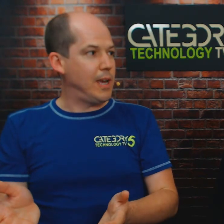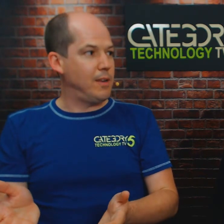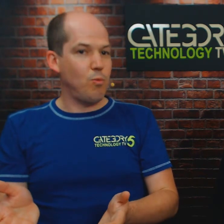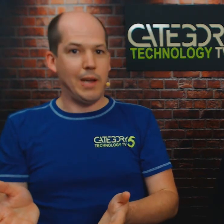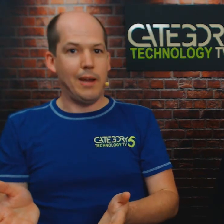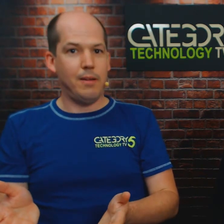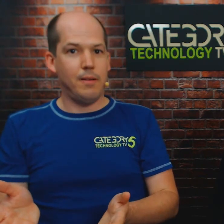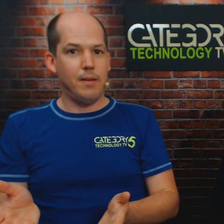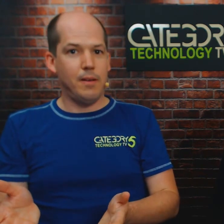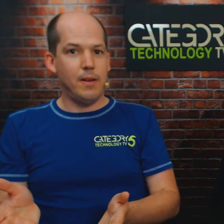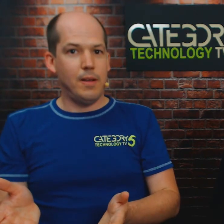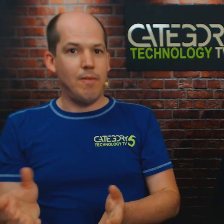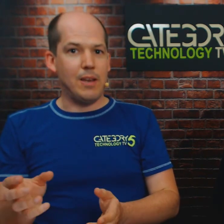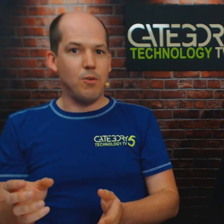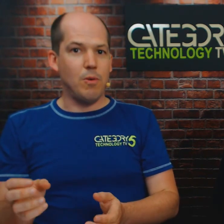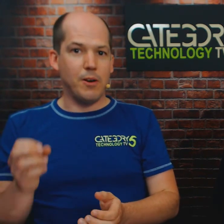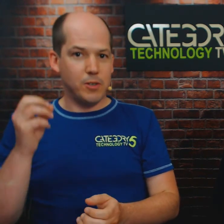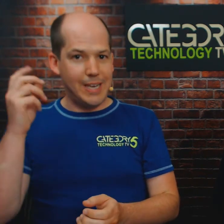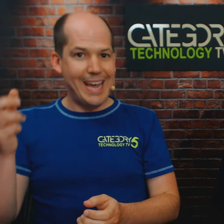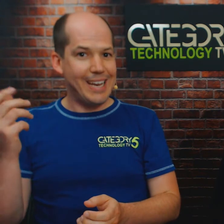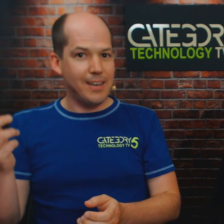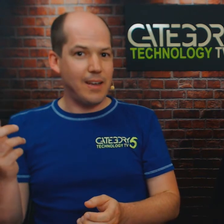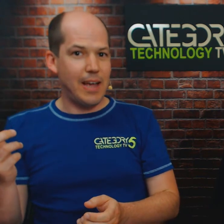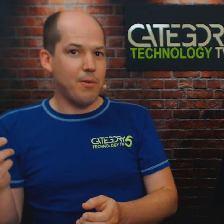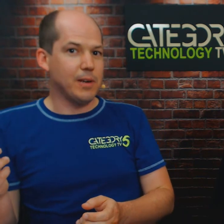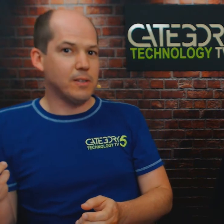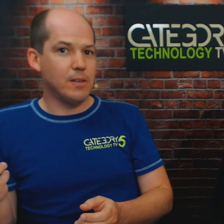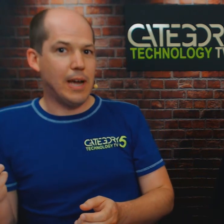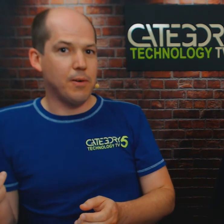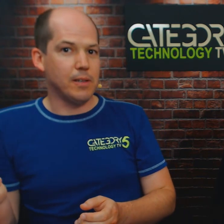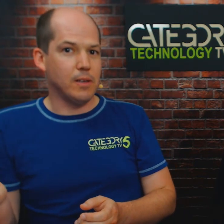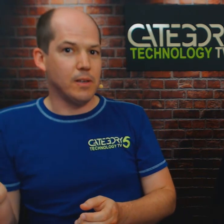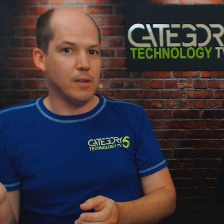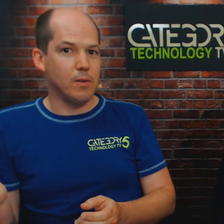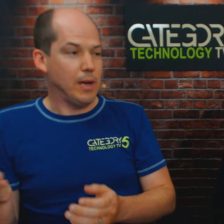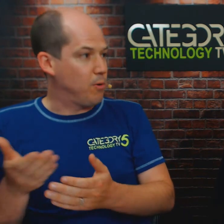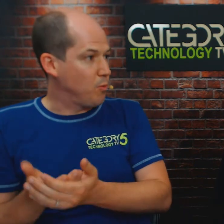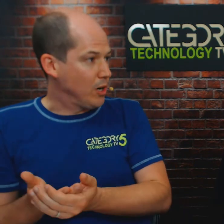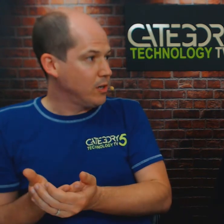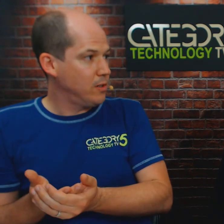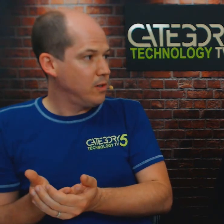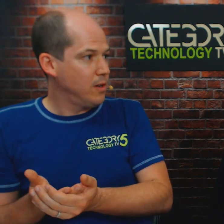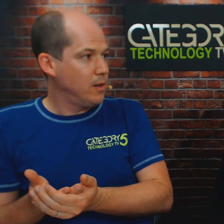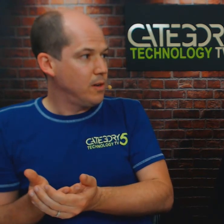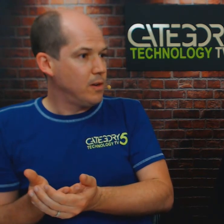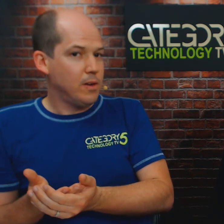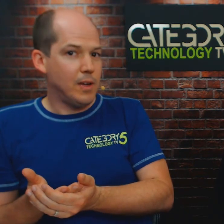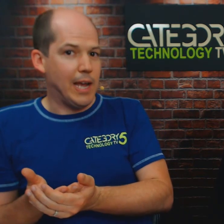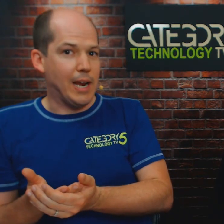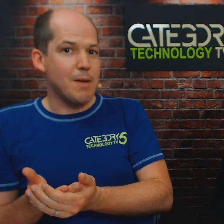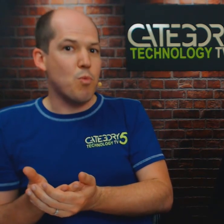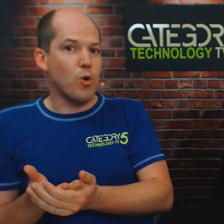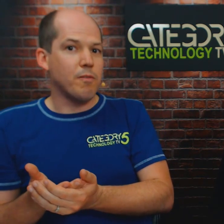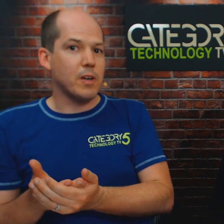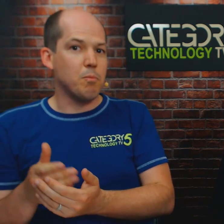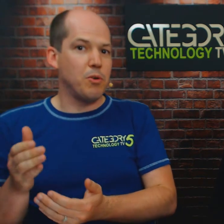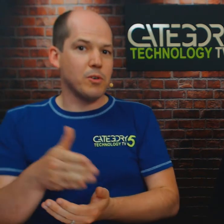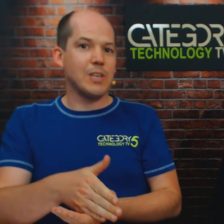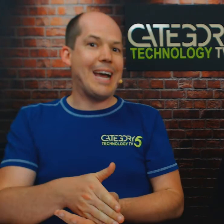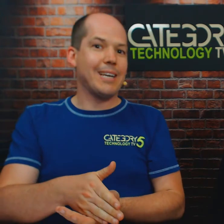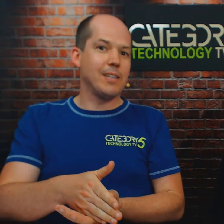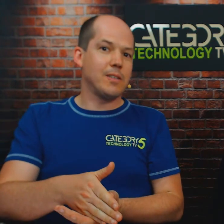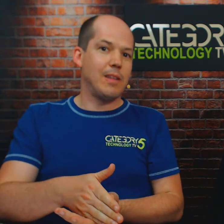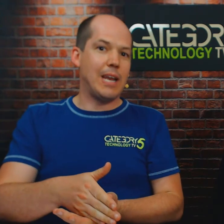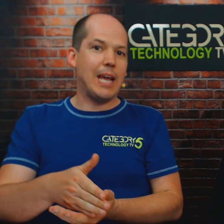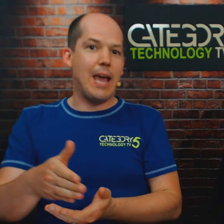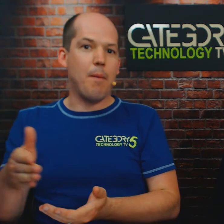sophisticated way, then you understand how it works. And I'm more of a computer